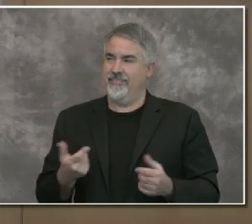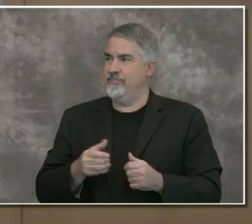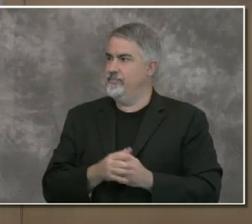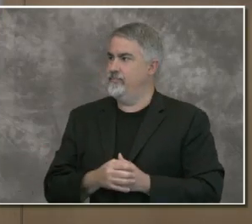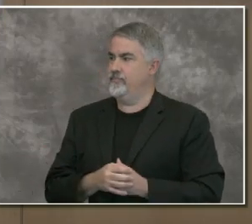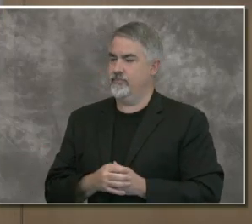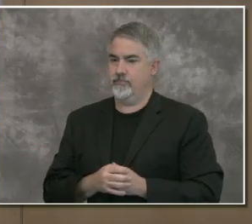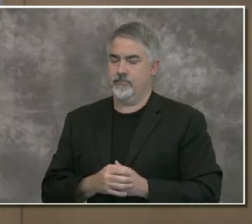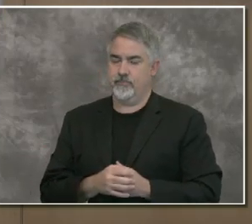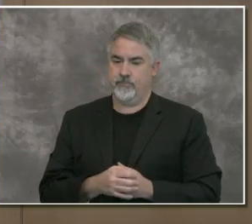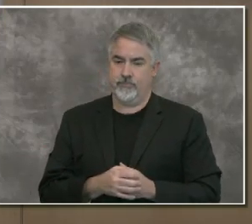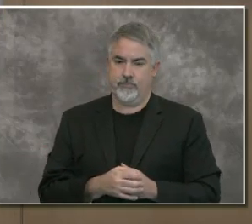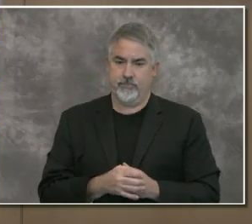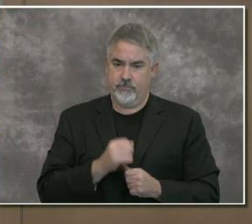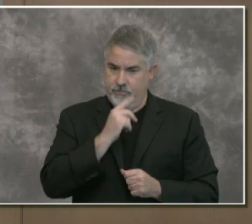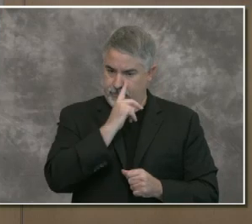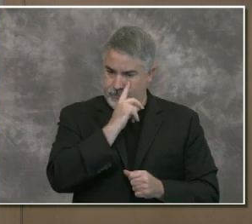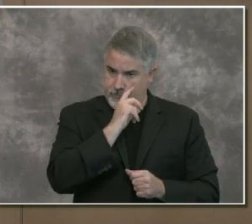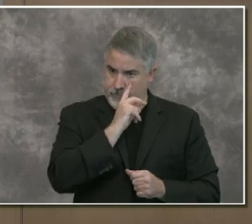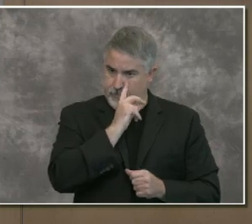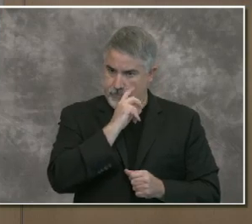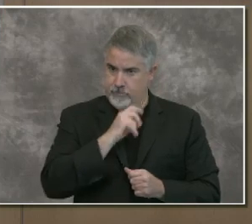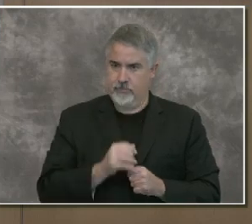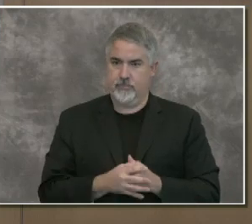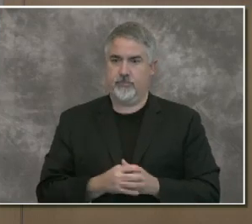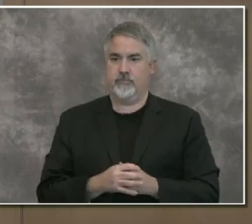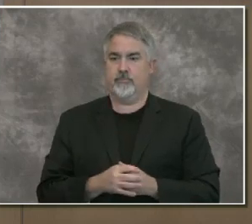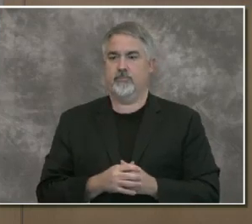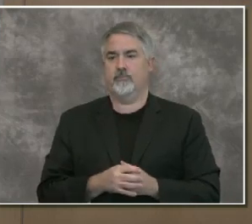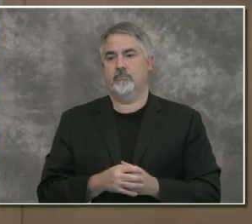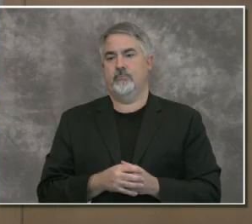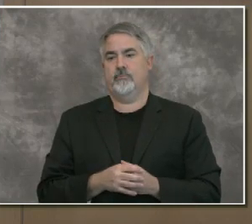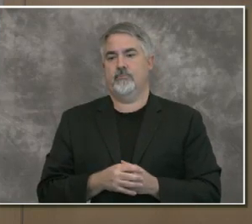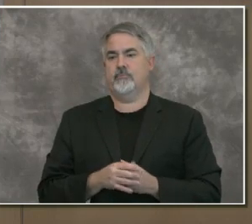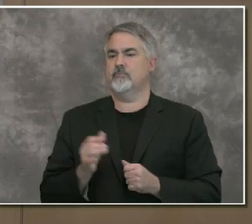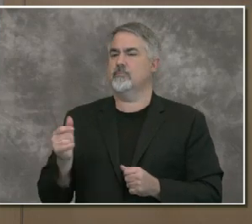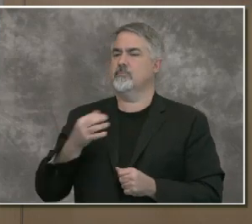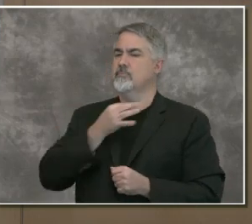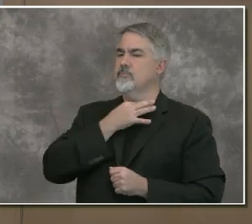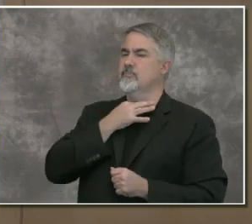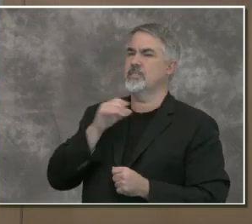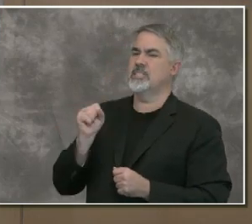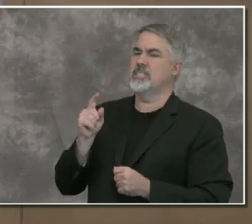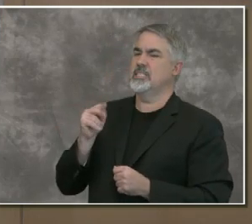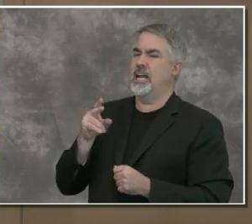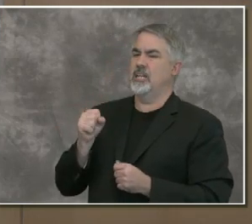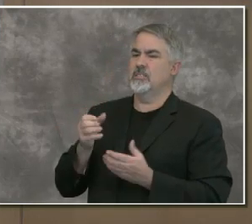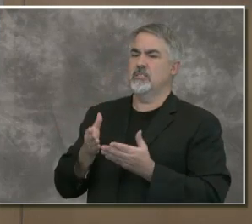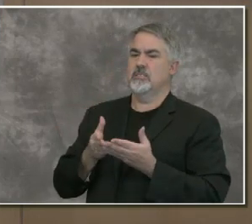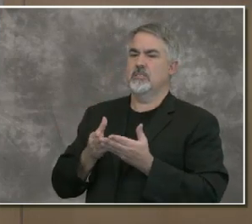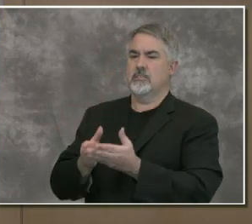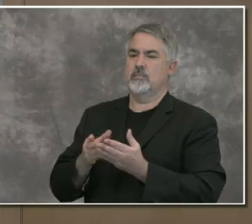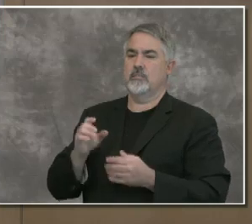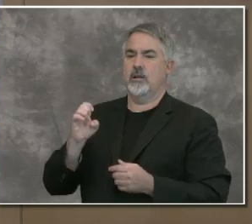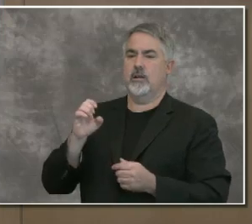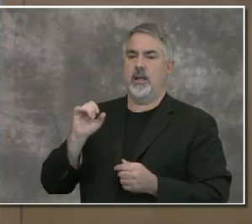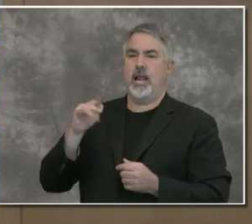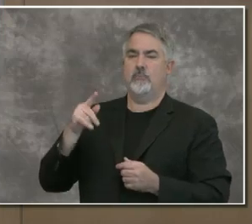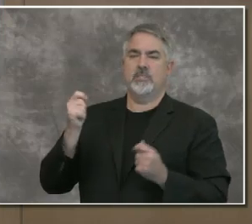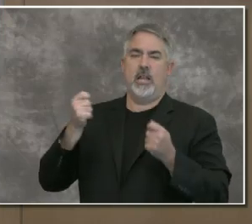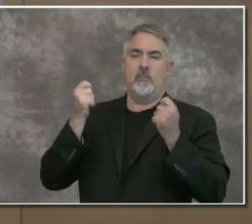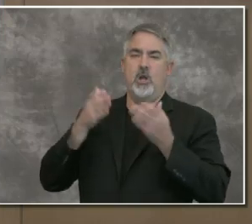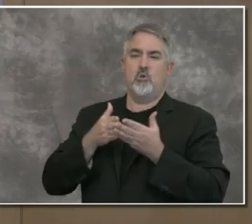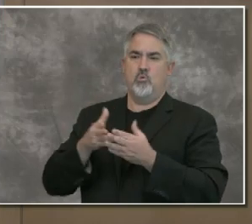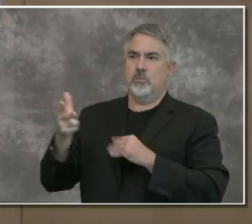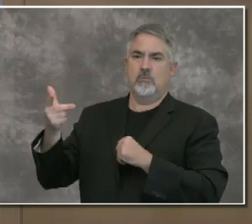Cliff Albert with Kogo, what is the status of the Eclipse cruise ship? Well, I think you can look out your window and see that it's still in the